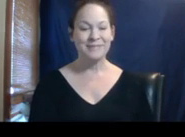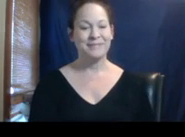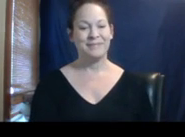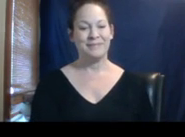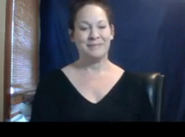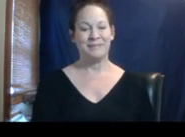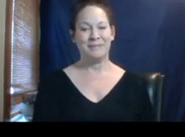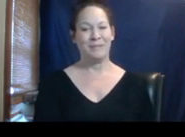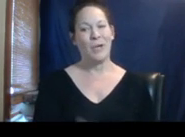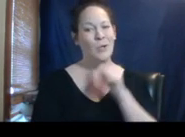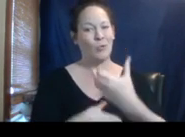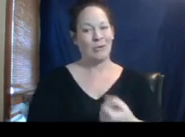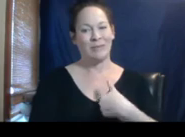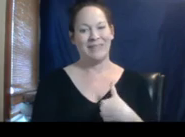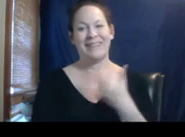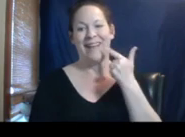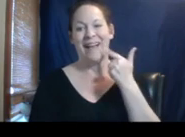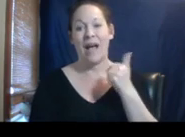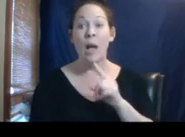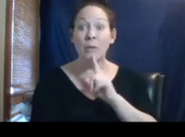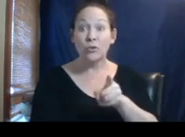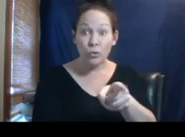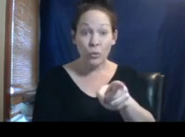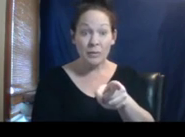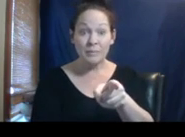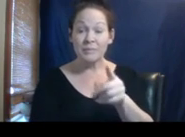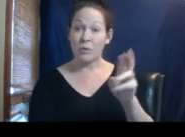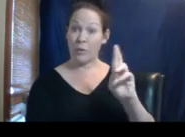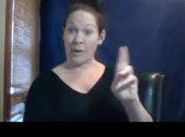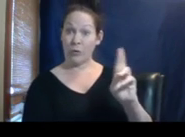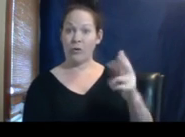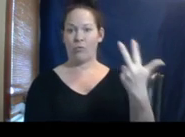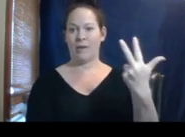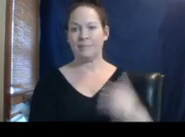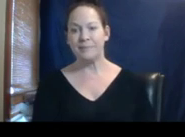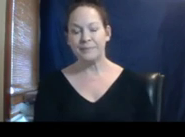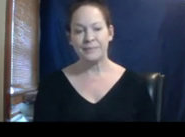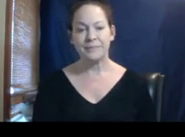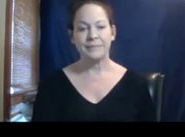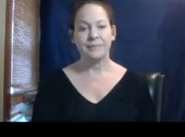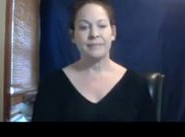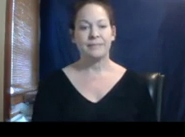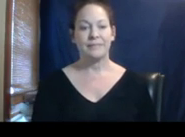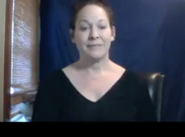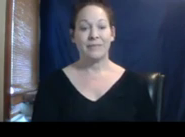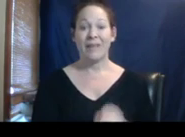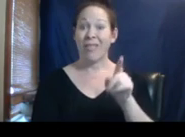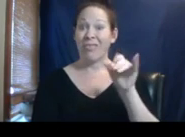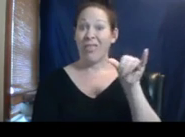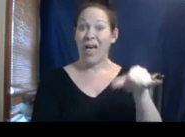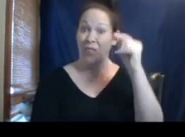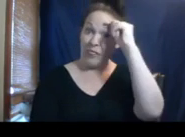You shouldn't. It's true. I mean, it really is true. But this is something that, for how useful it is, you're